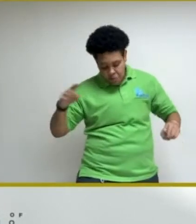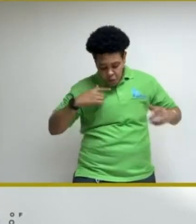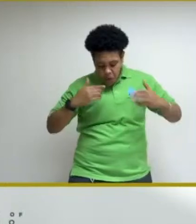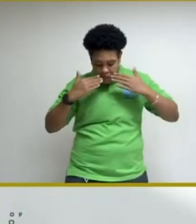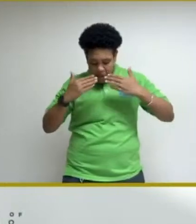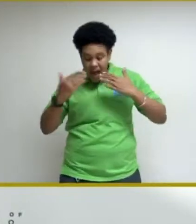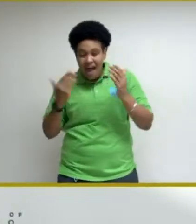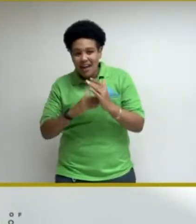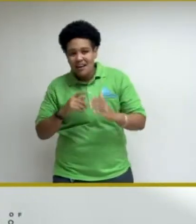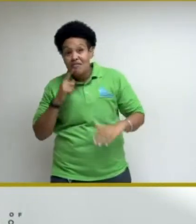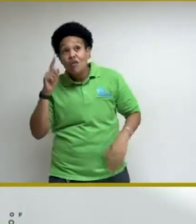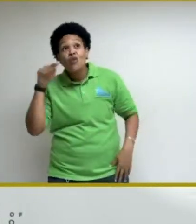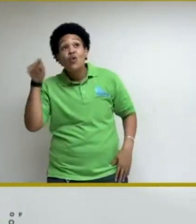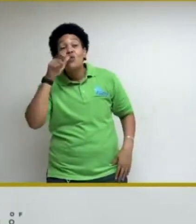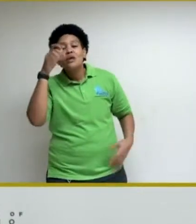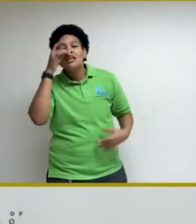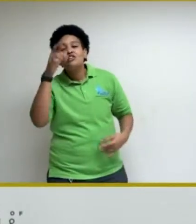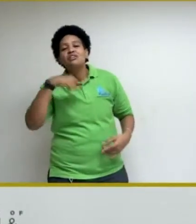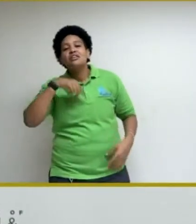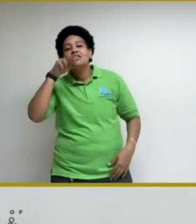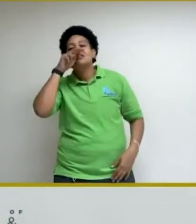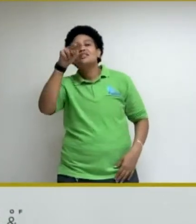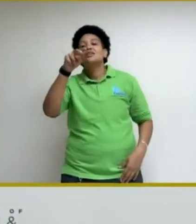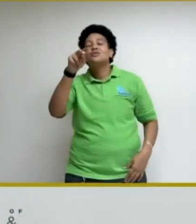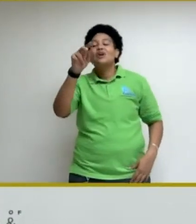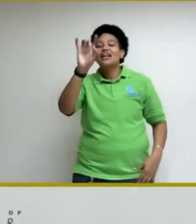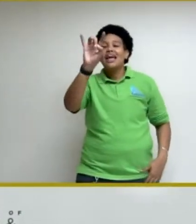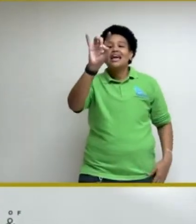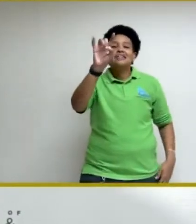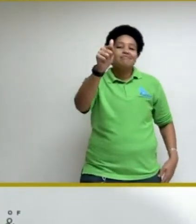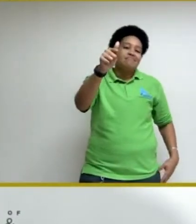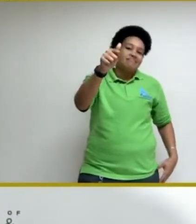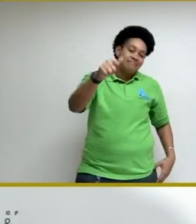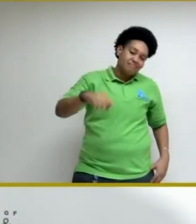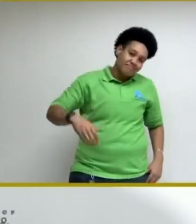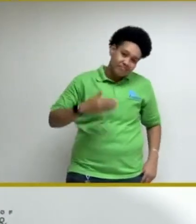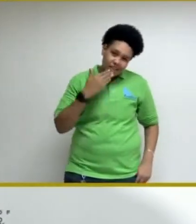again. And for those who are interested, I'll see you at 8. Thank you.